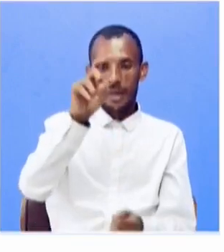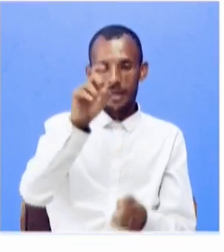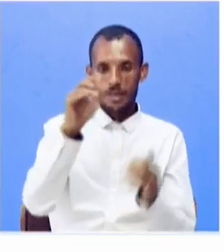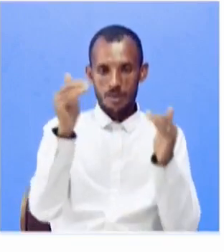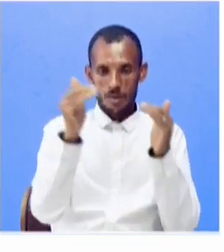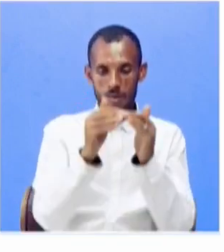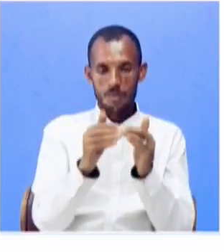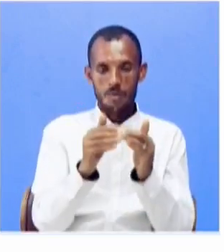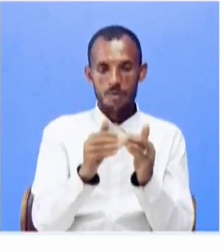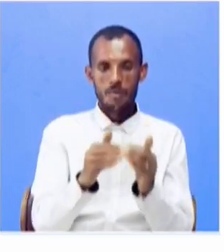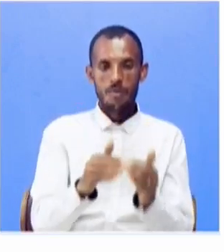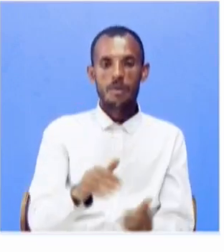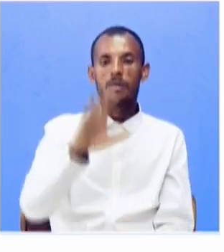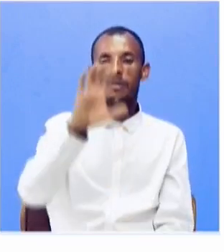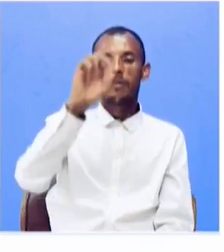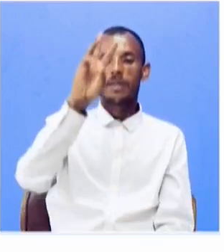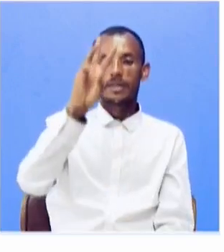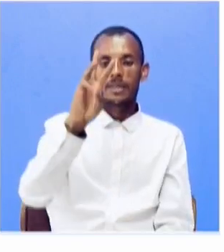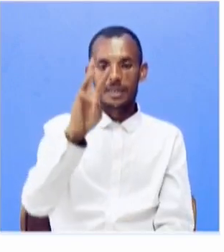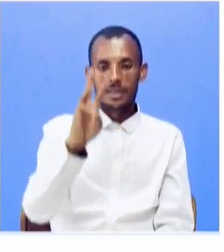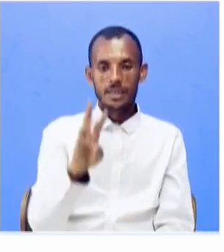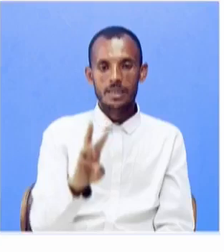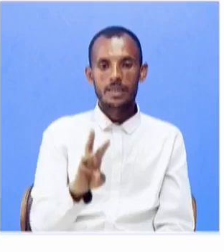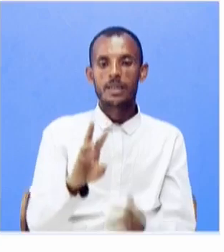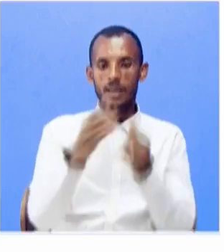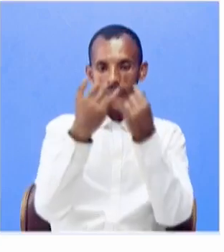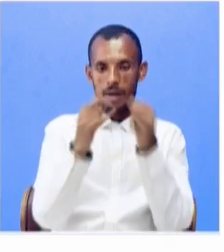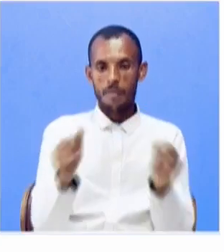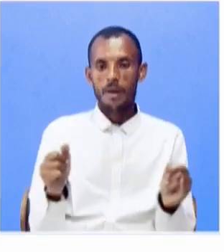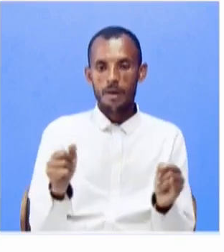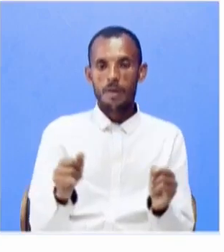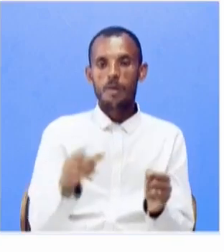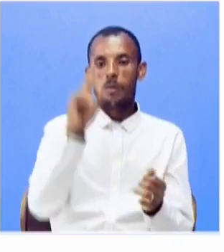equal to this 46 divided by